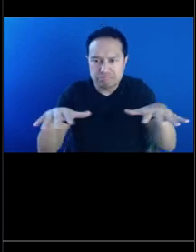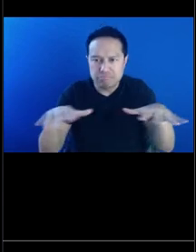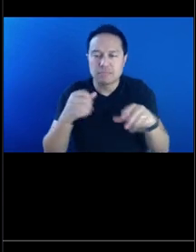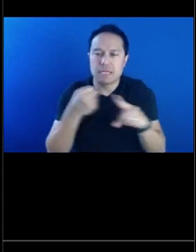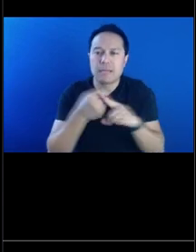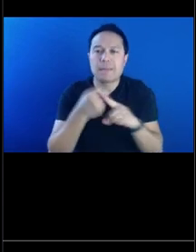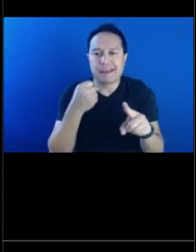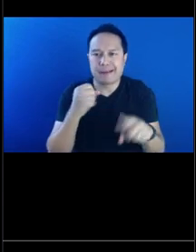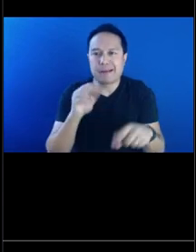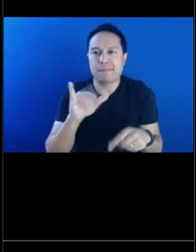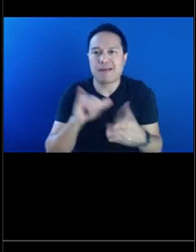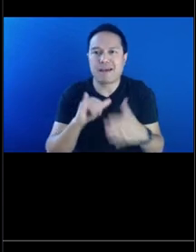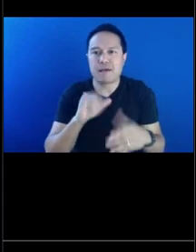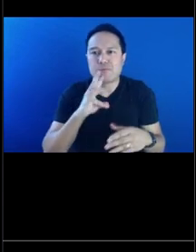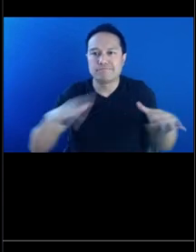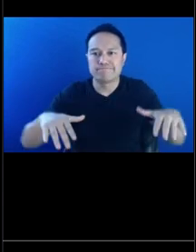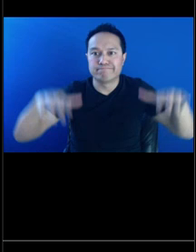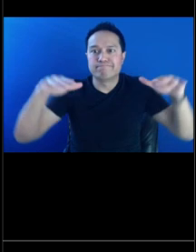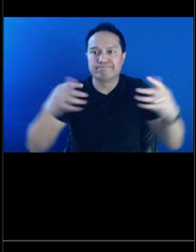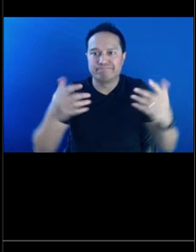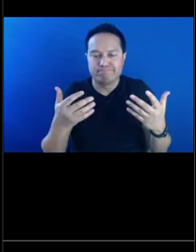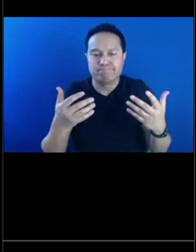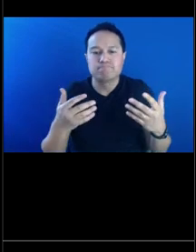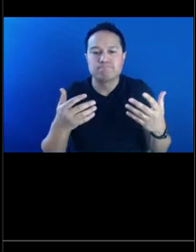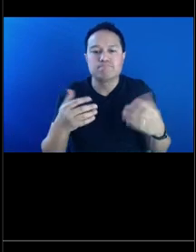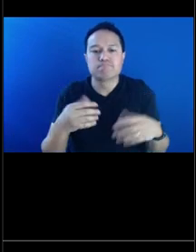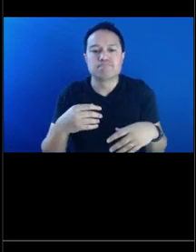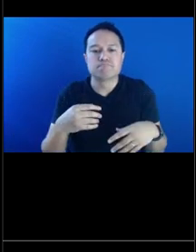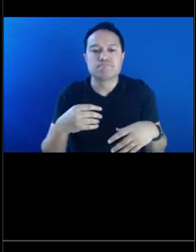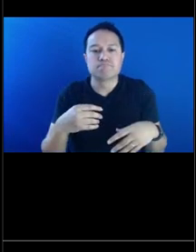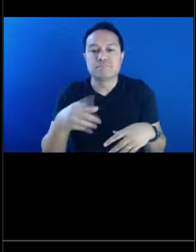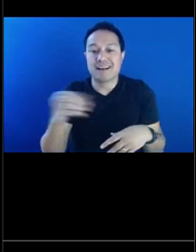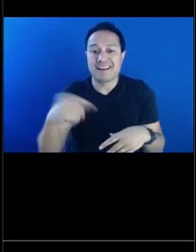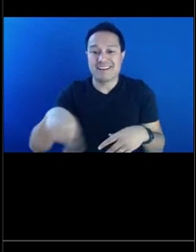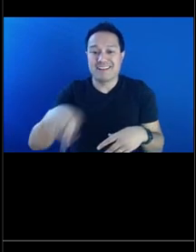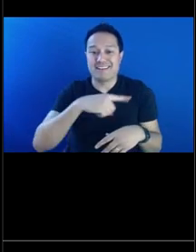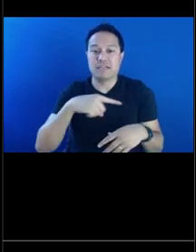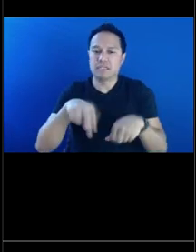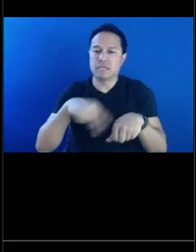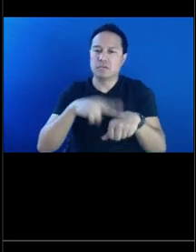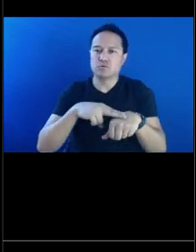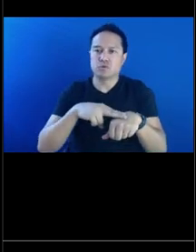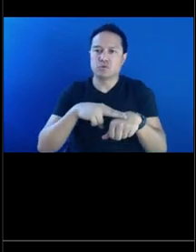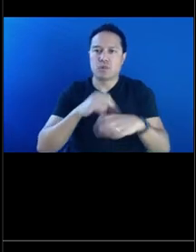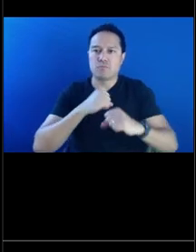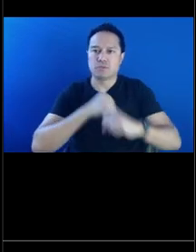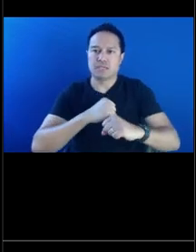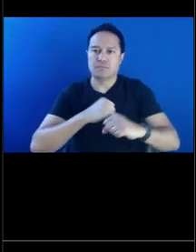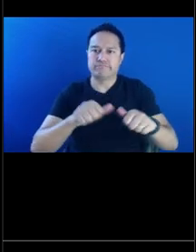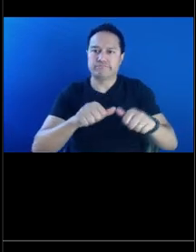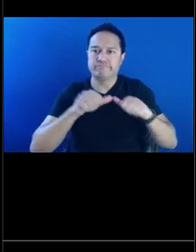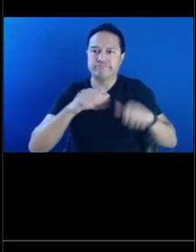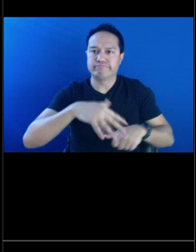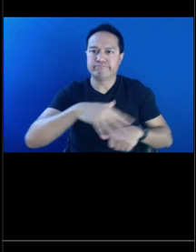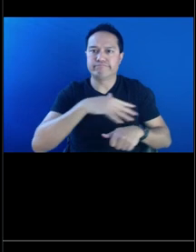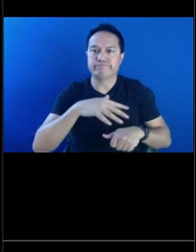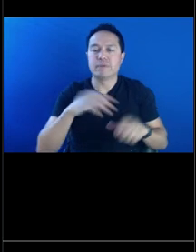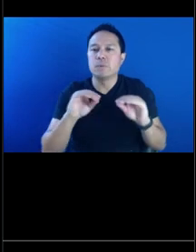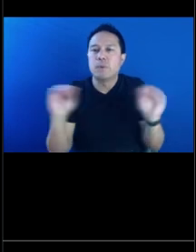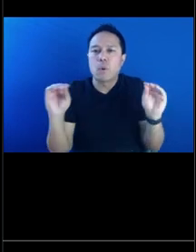about. Also, even though this area is a protected marine national monument, and there's no big commercial fishing